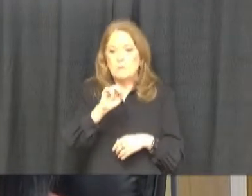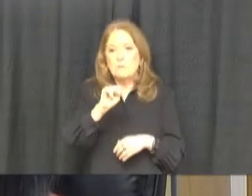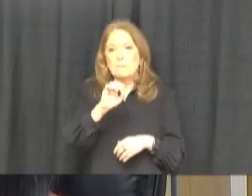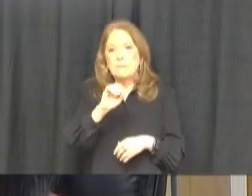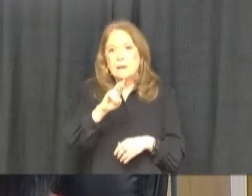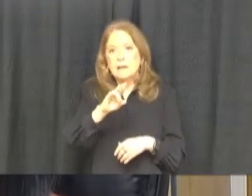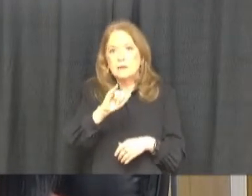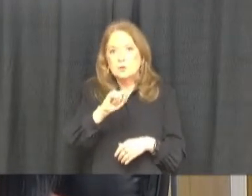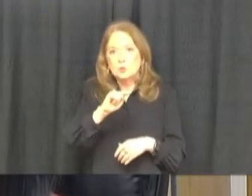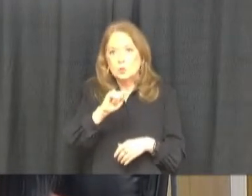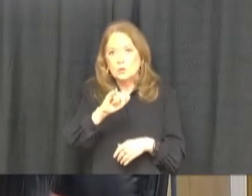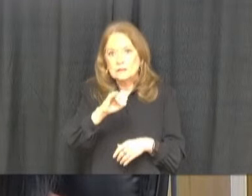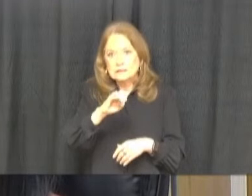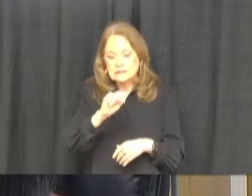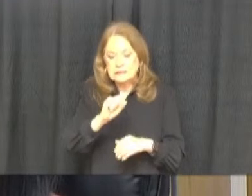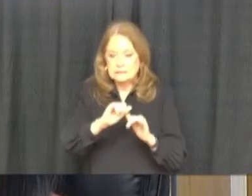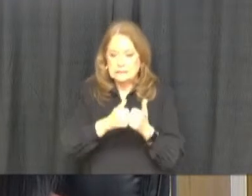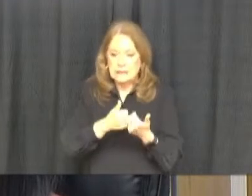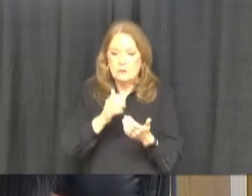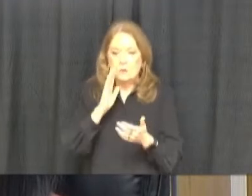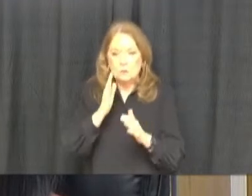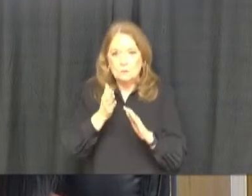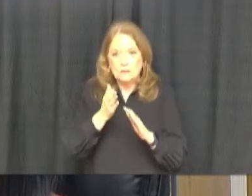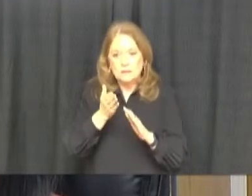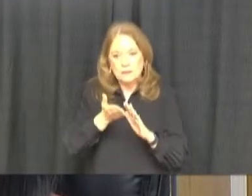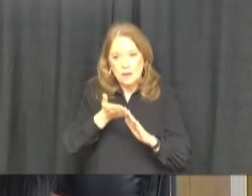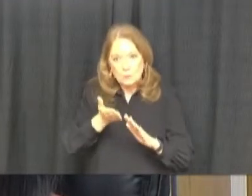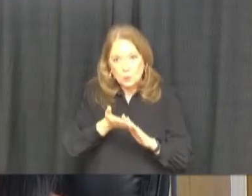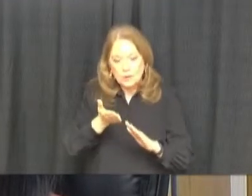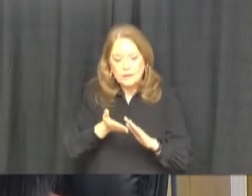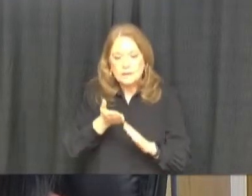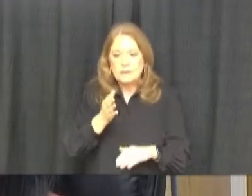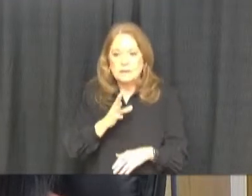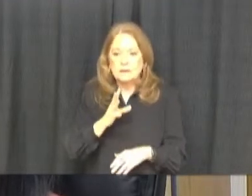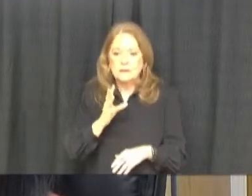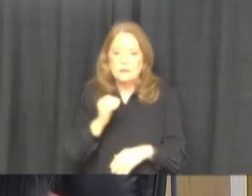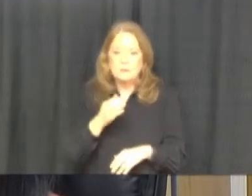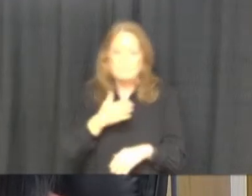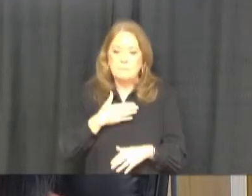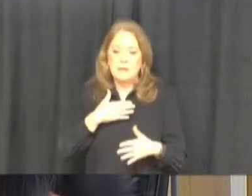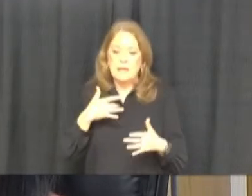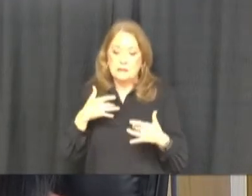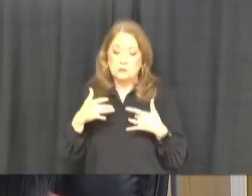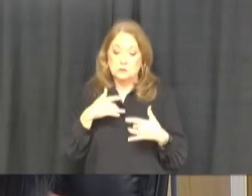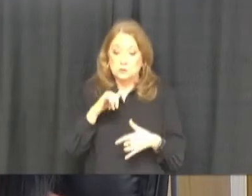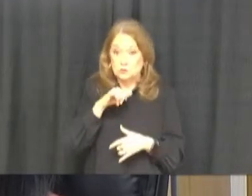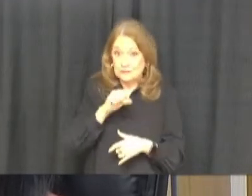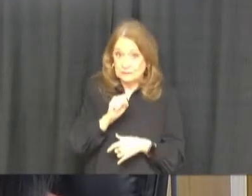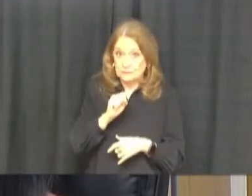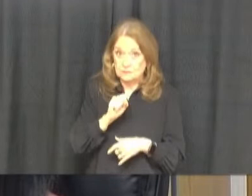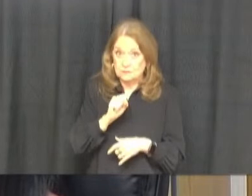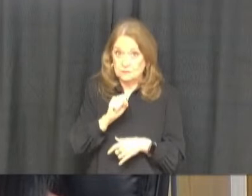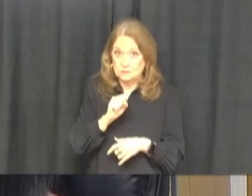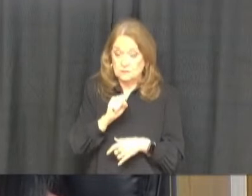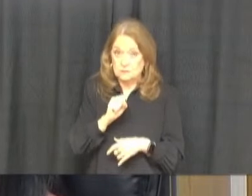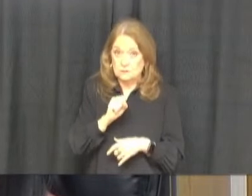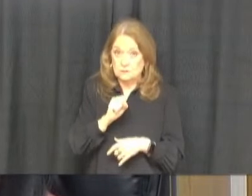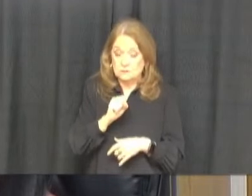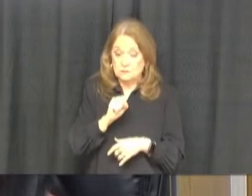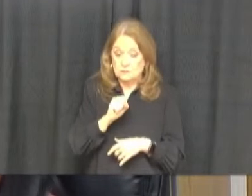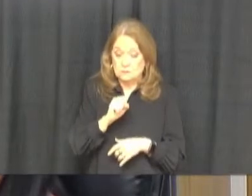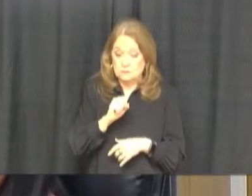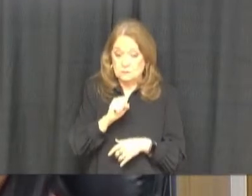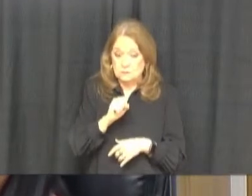minorities and how it's going to be operating. And my concern is